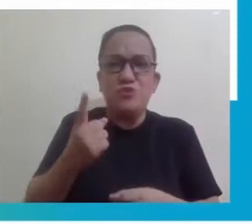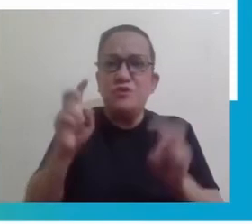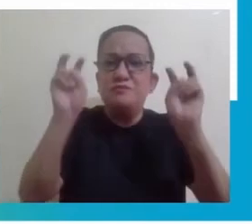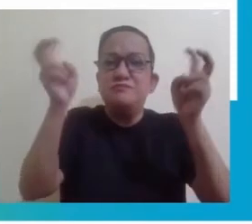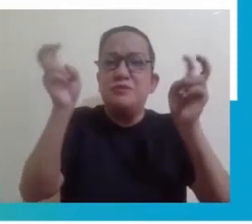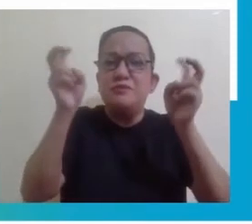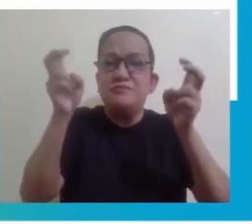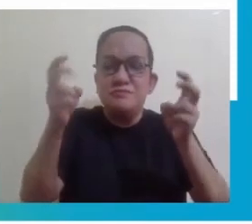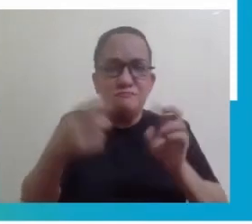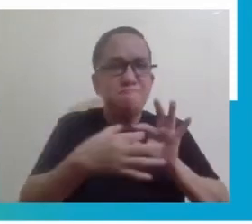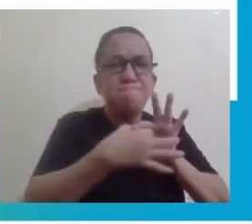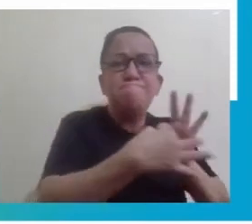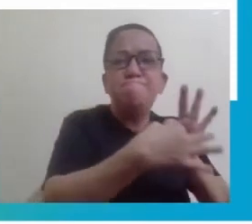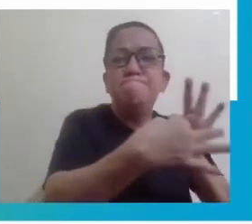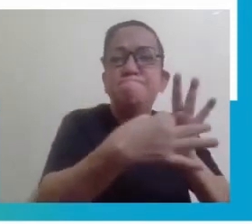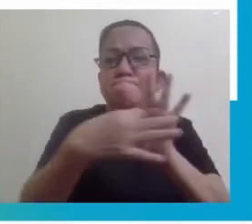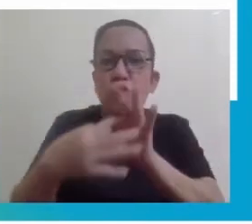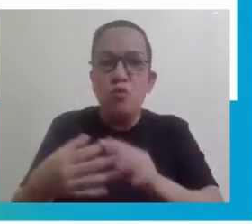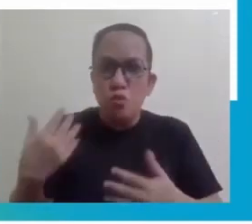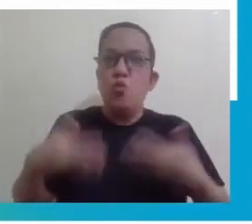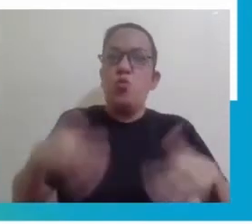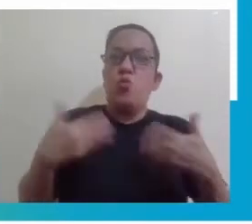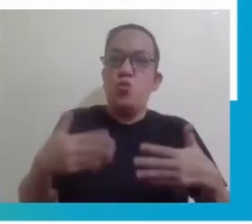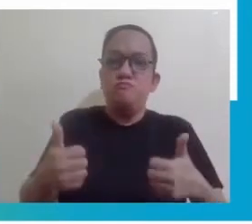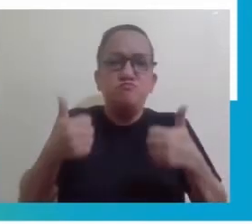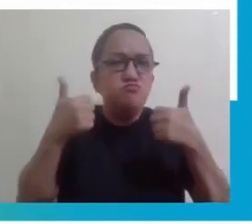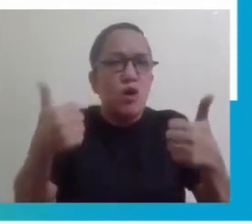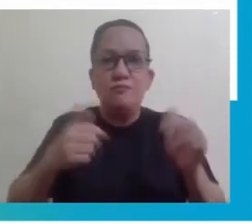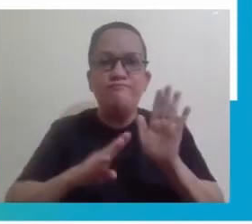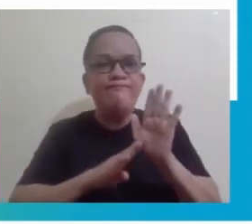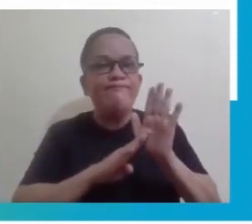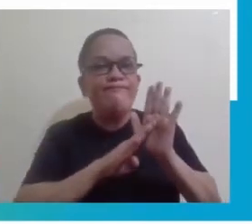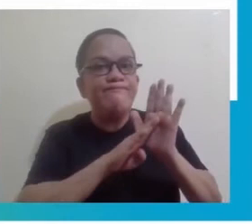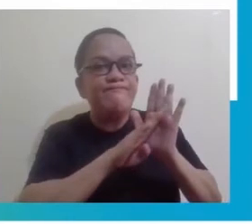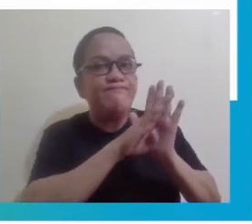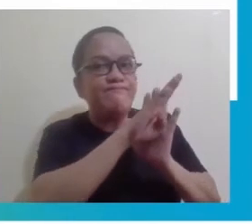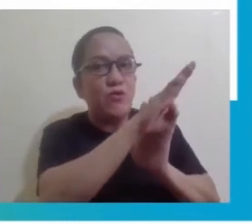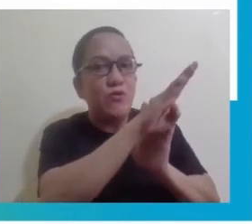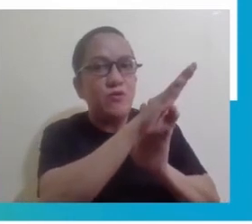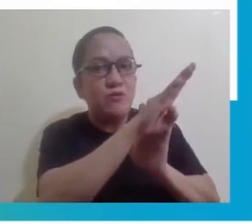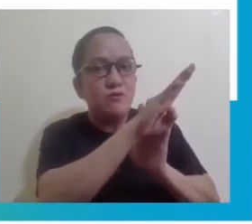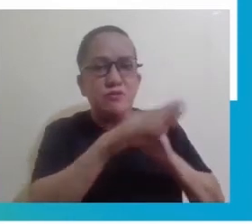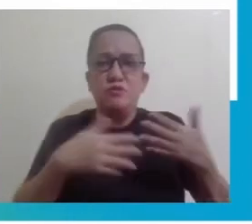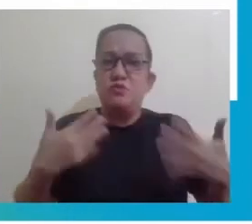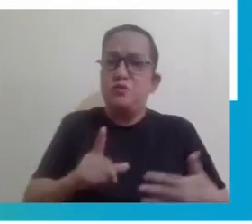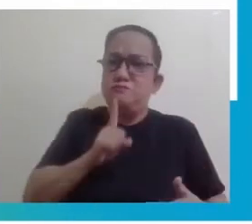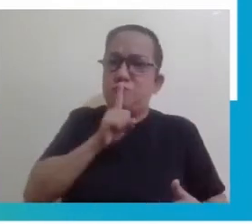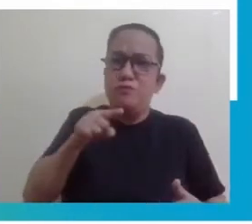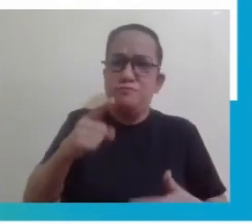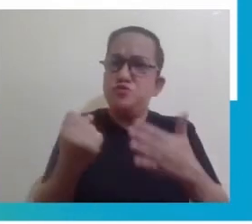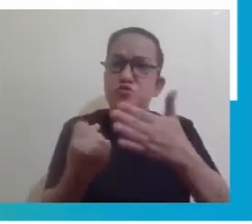Recovery. The theme provides an opportunity for us to reflect on how ADB and CSOs